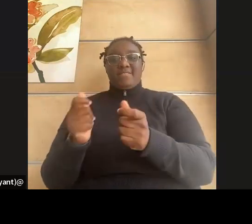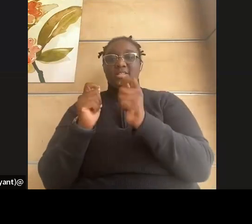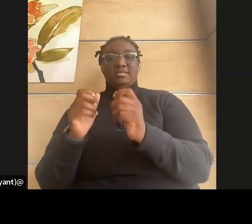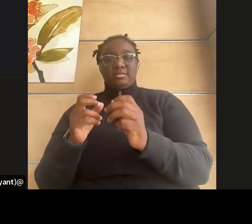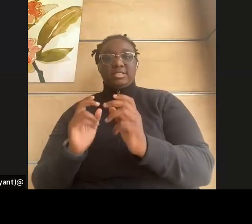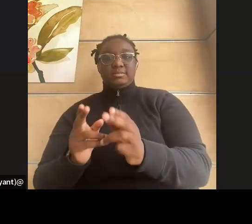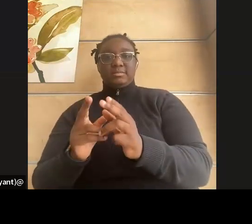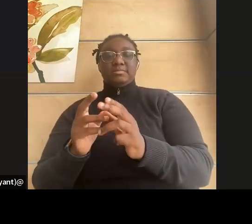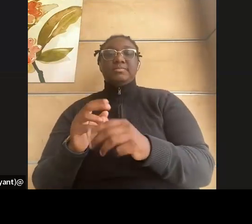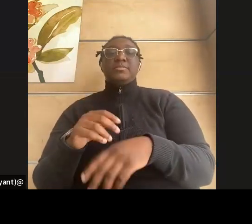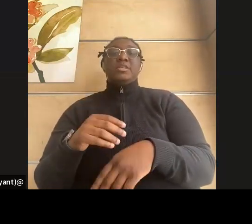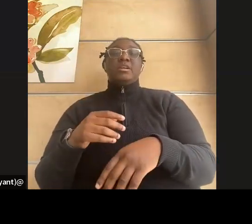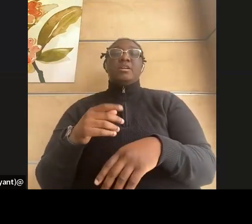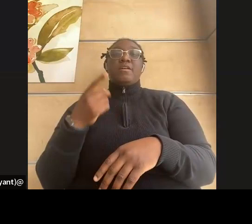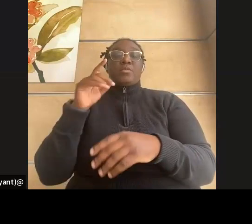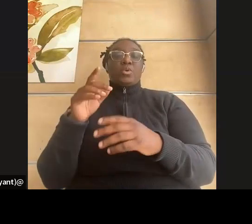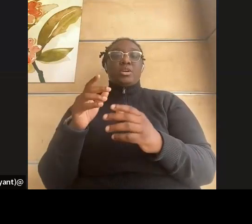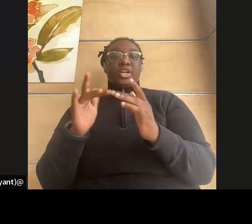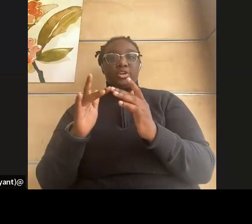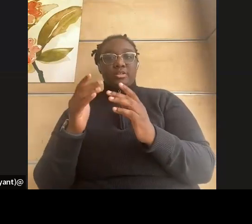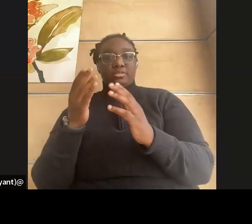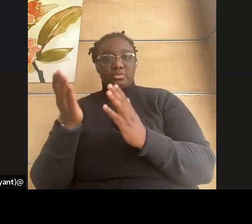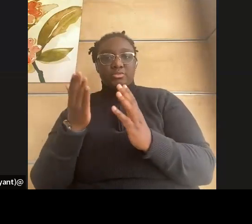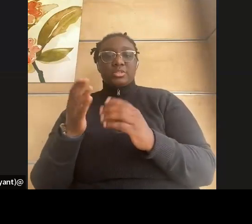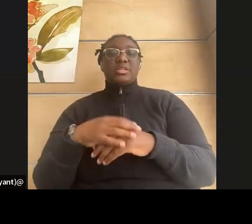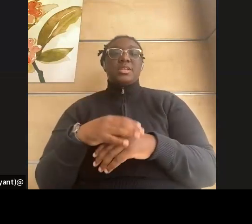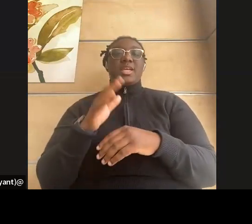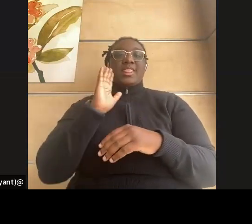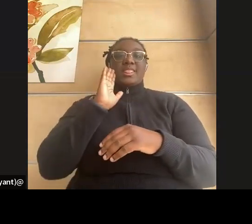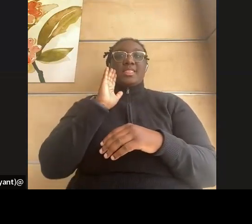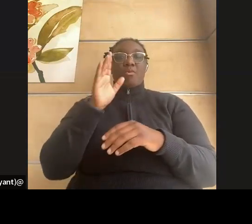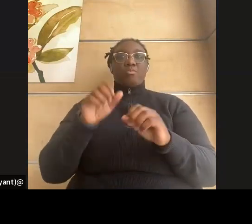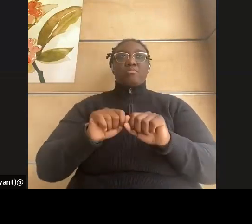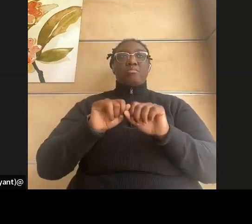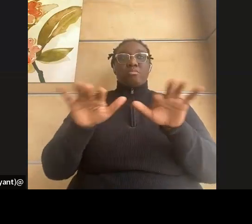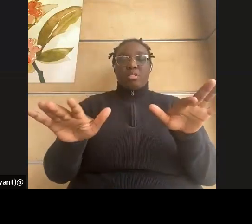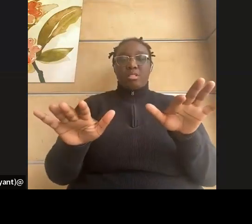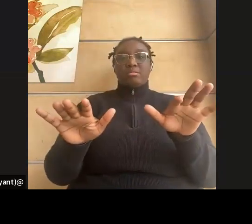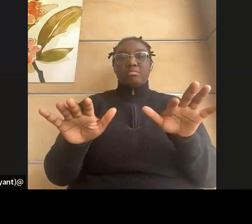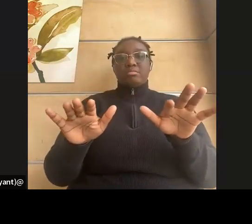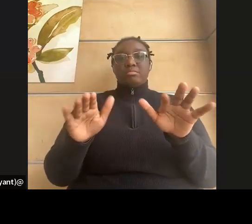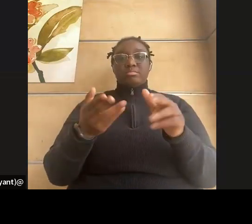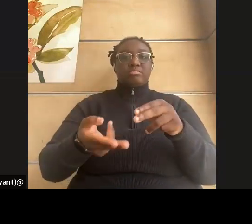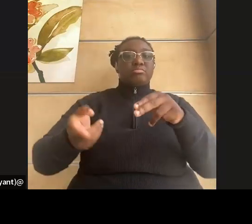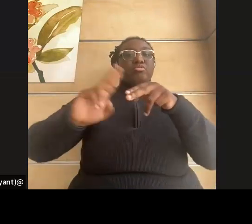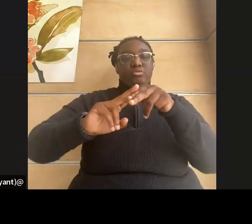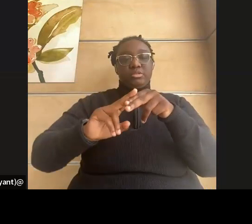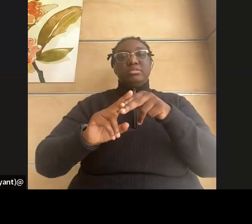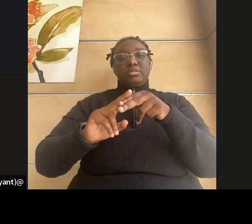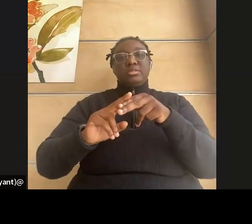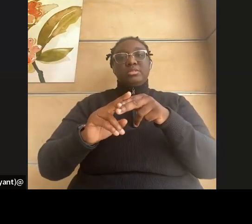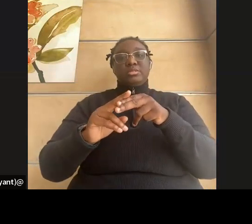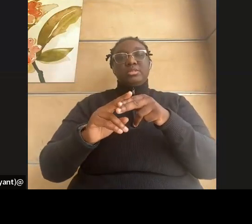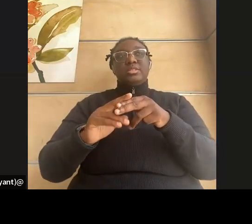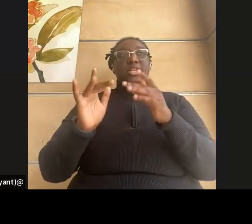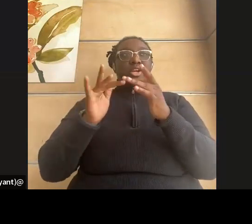the accessibility to internet and telehealth for these communities. And just kind of us internally as an